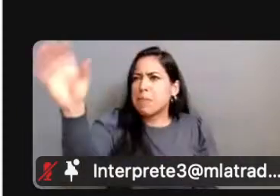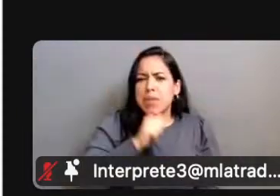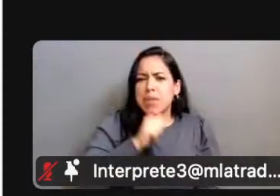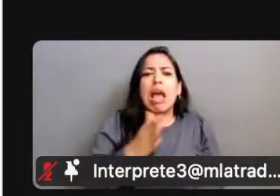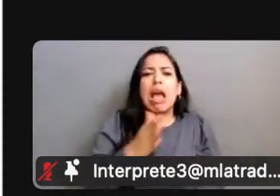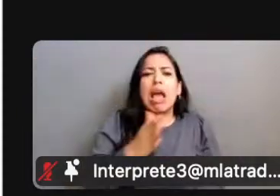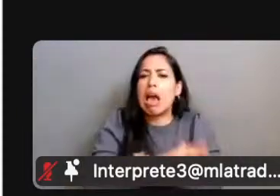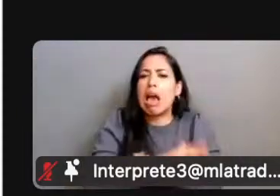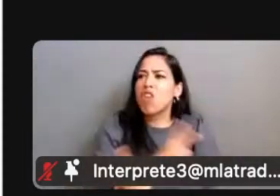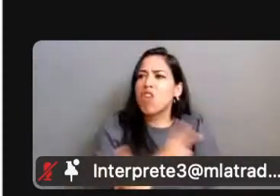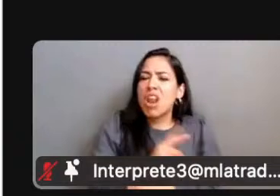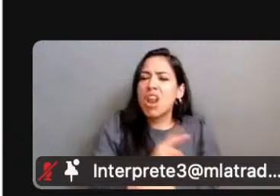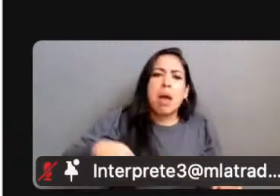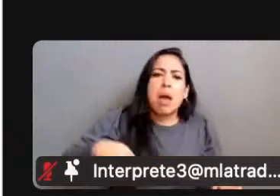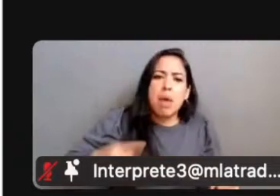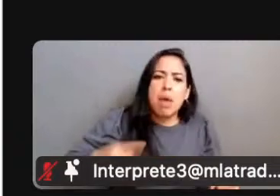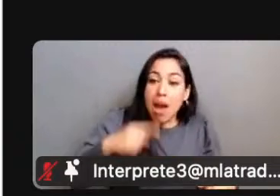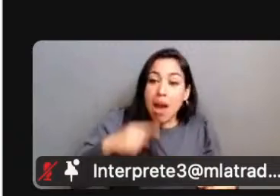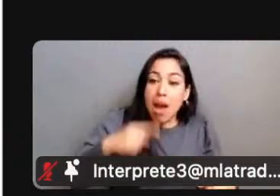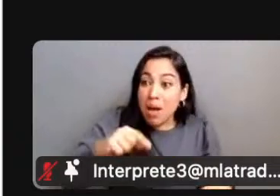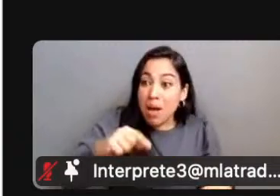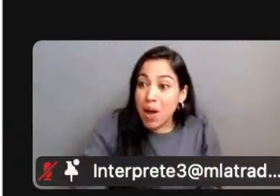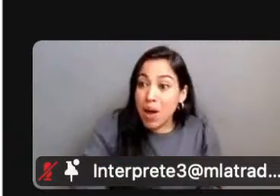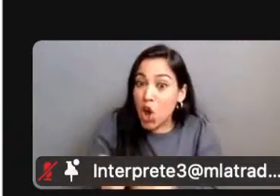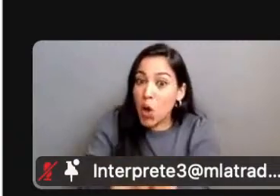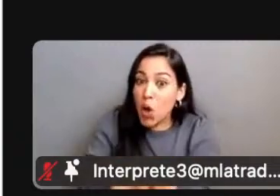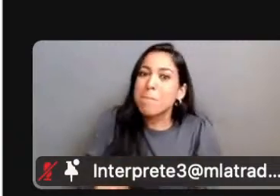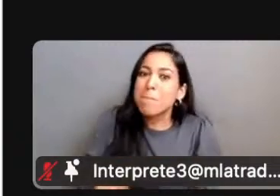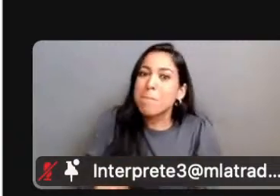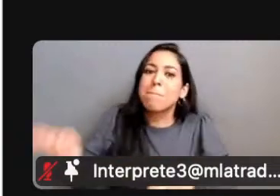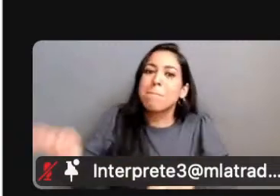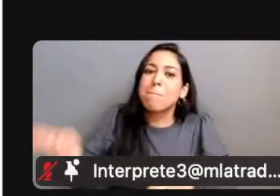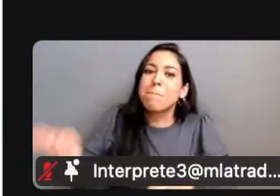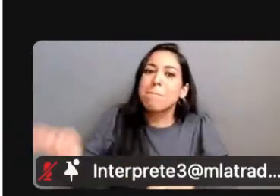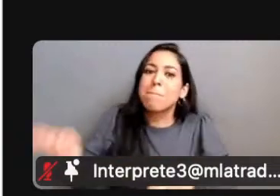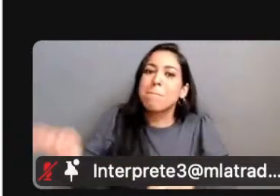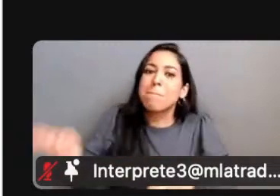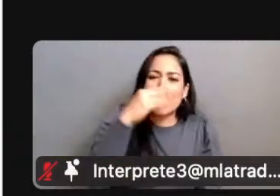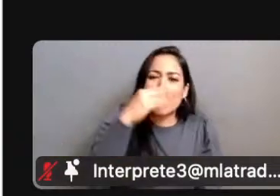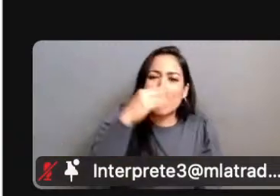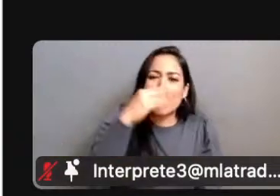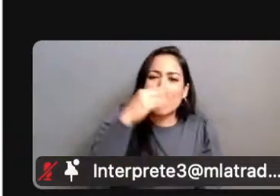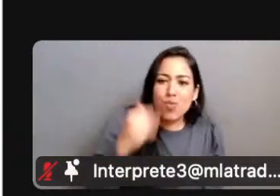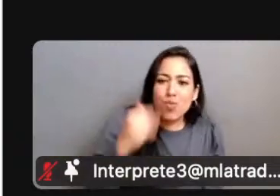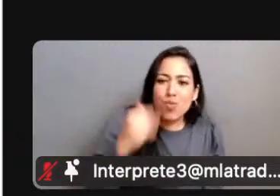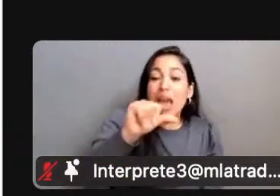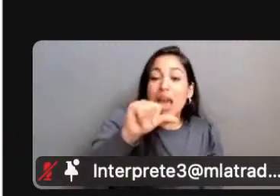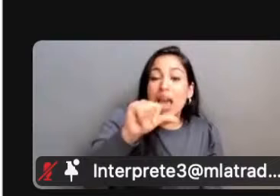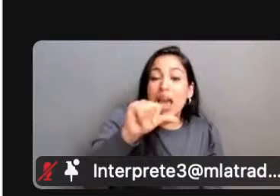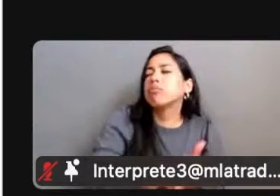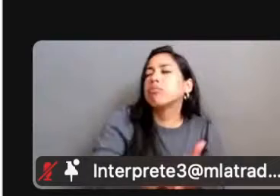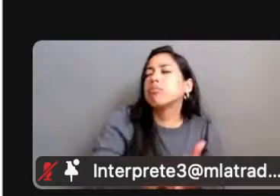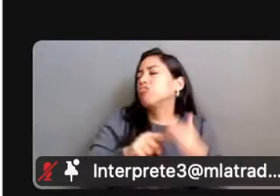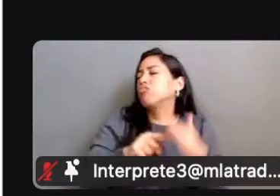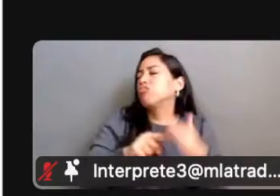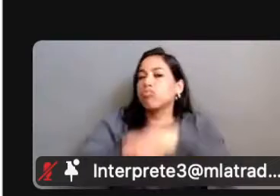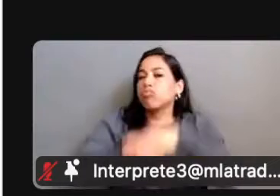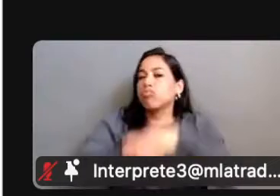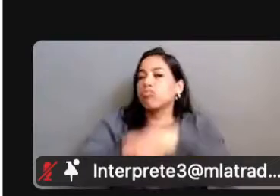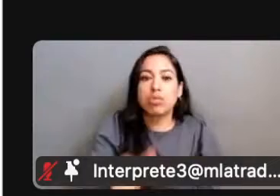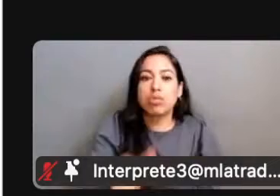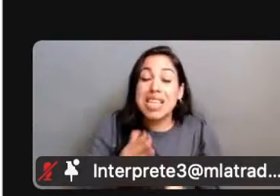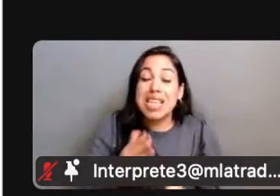of the region, which were hit by the violence against women. And this